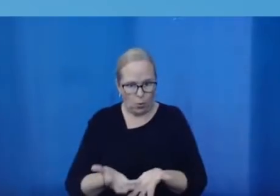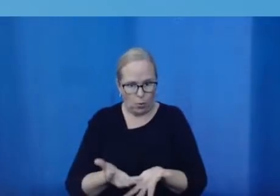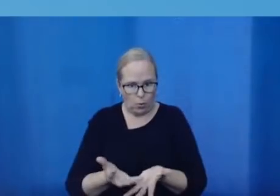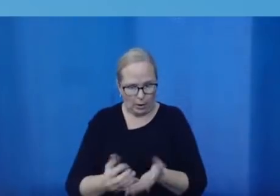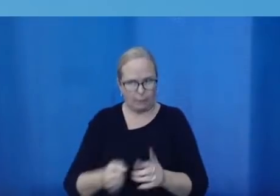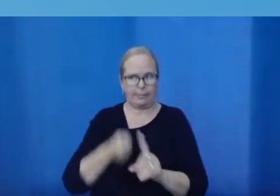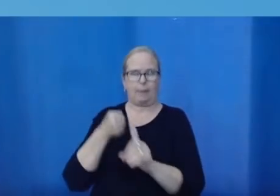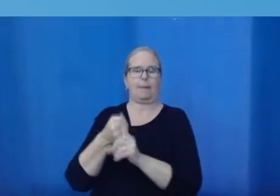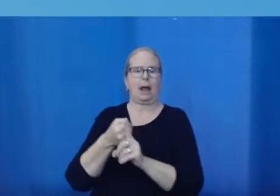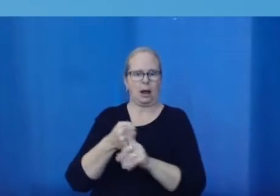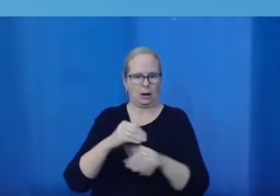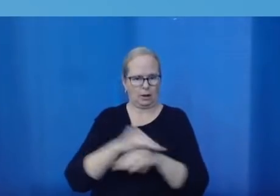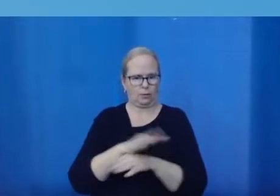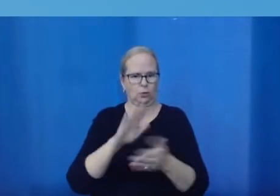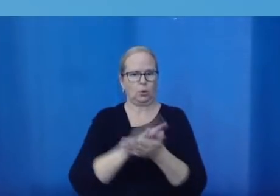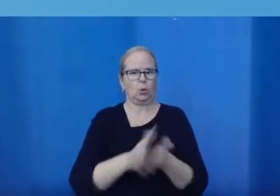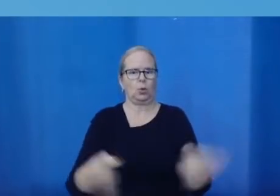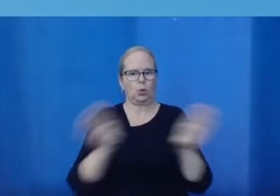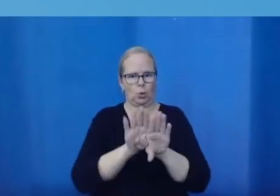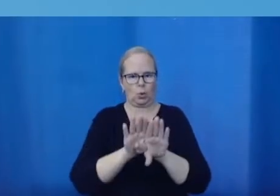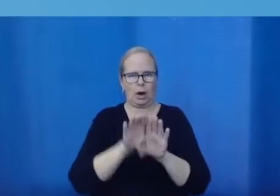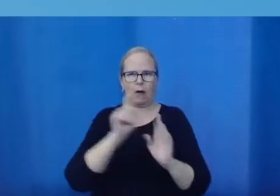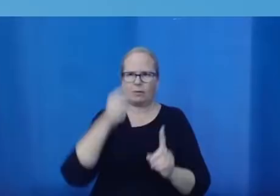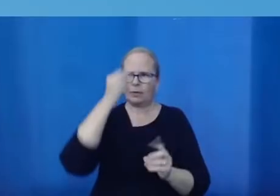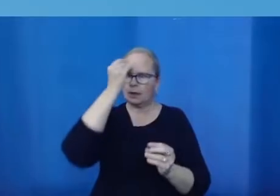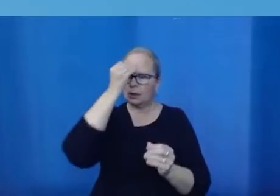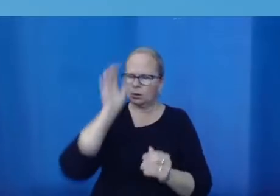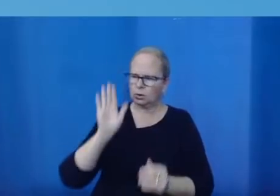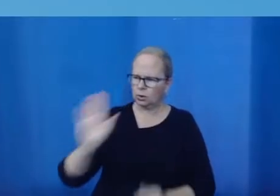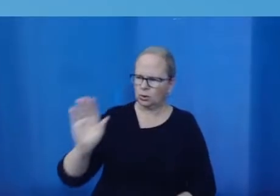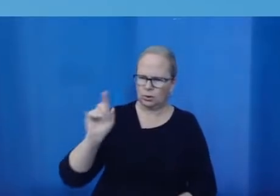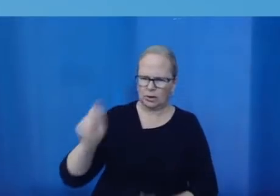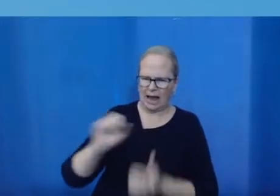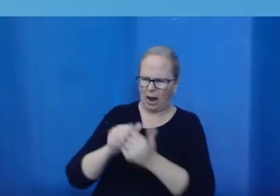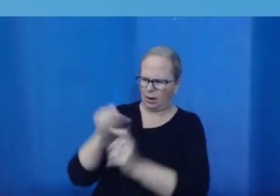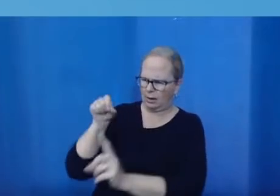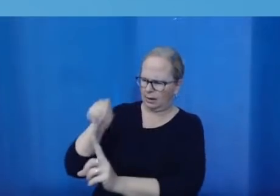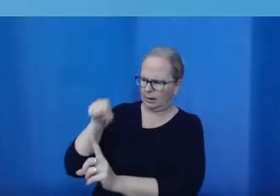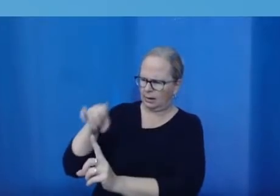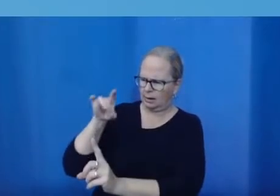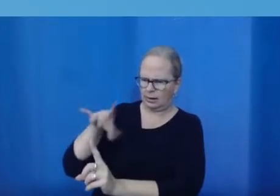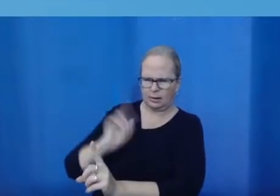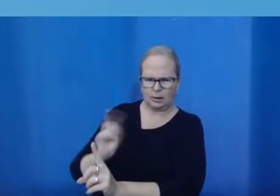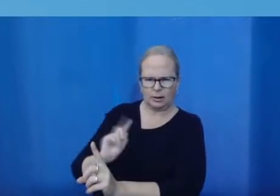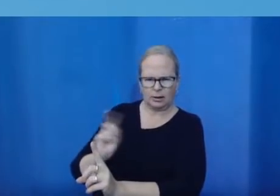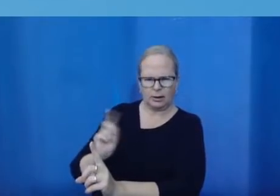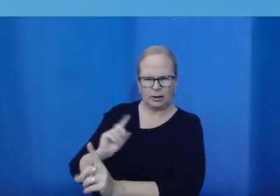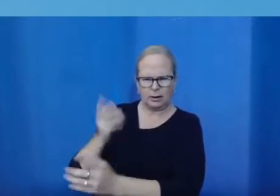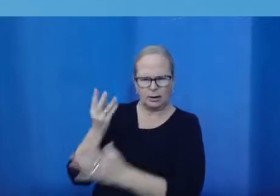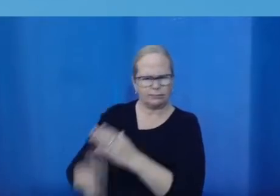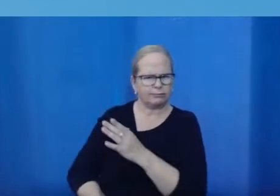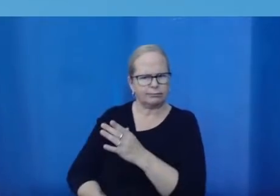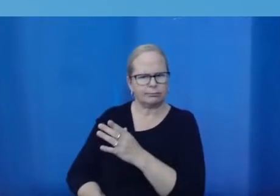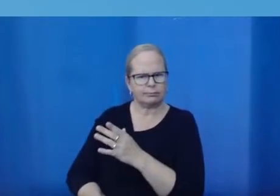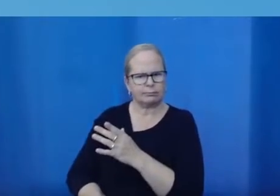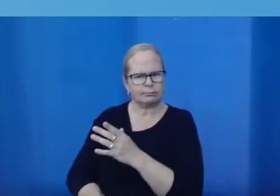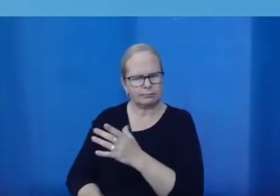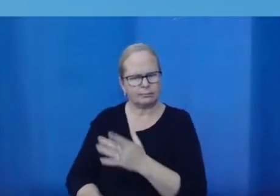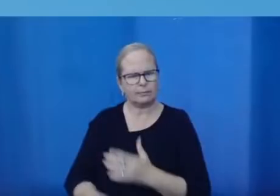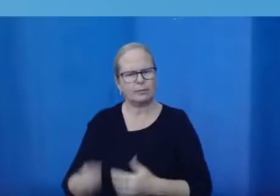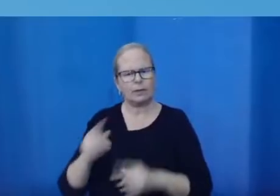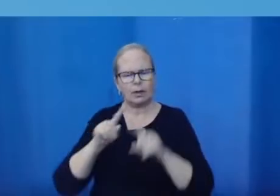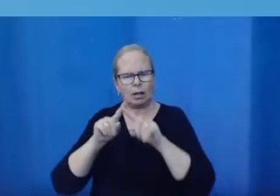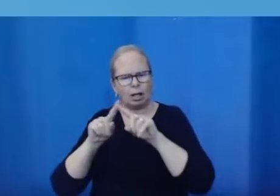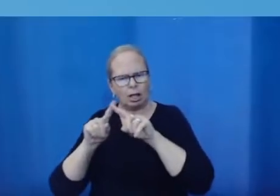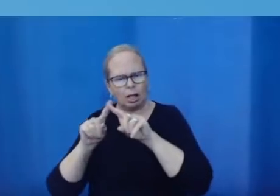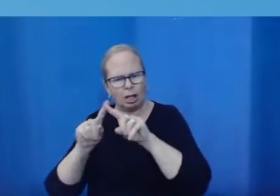developmental opportunities, but it's also placing a lot of burden on families as well. And a lot of families who are working from home and having to